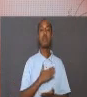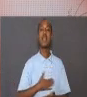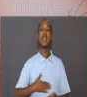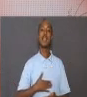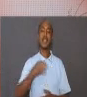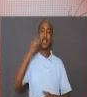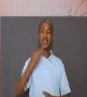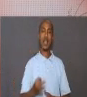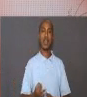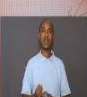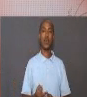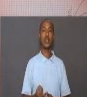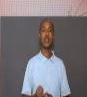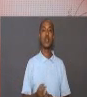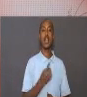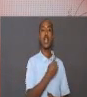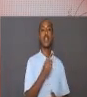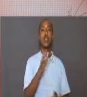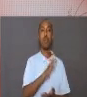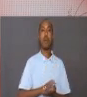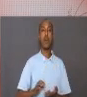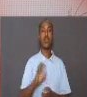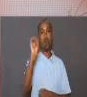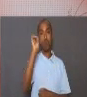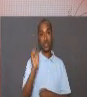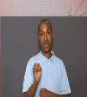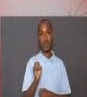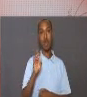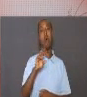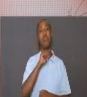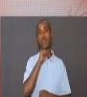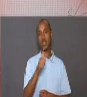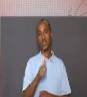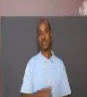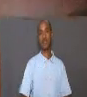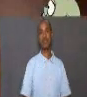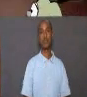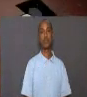decide whether each compound is an oxide or not.